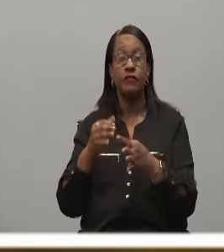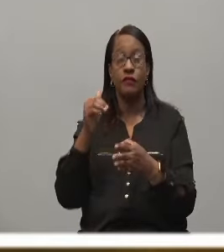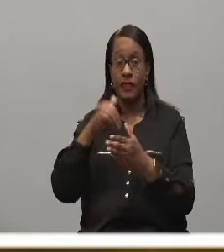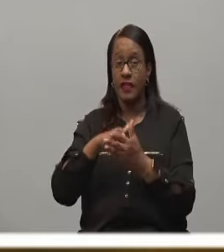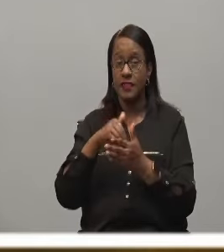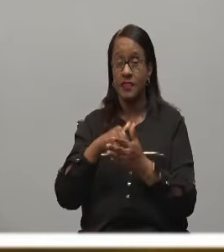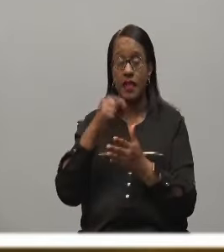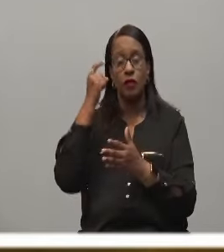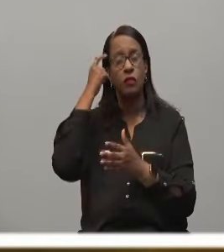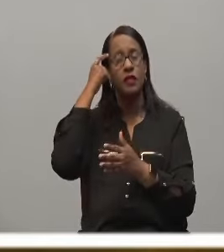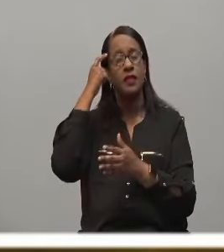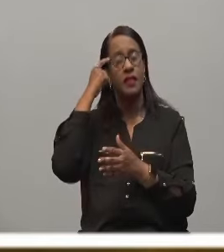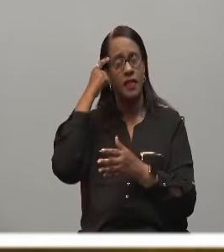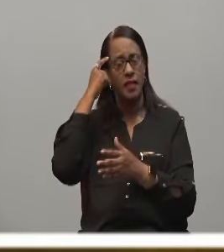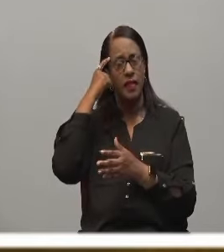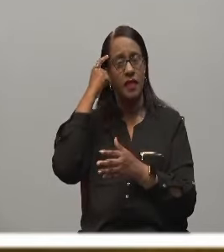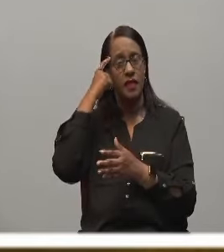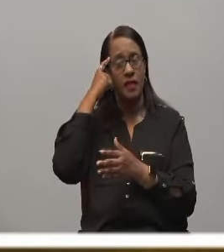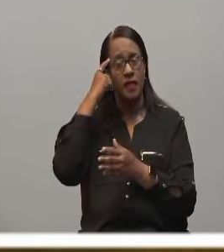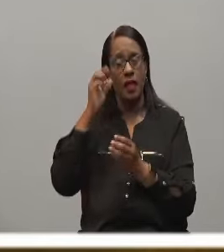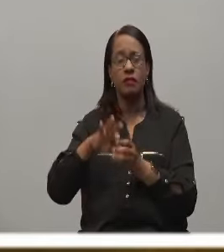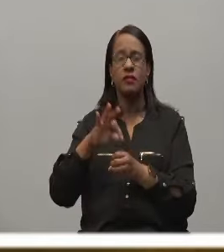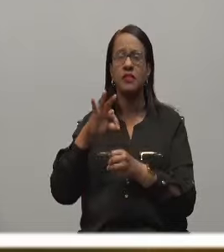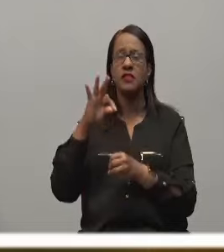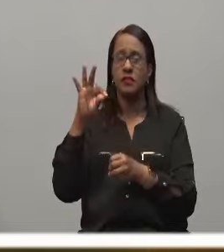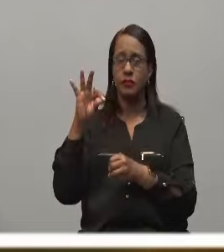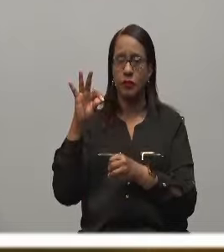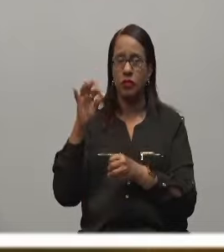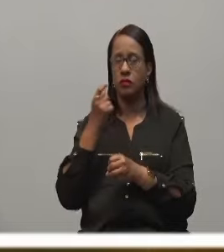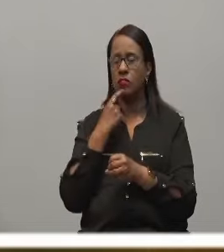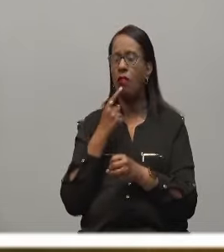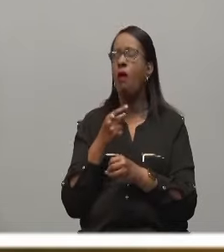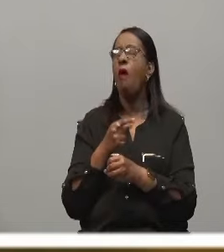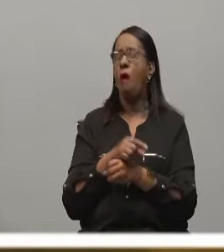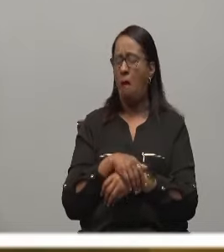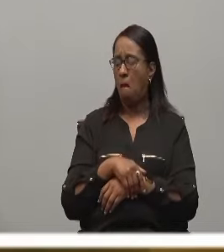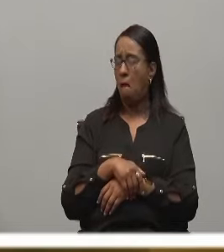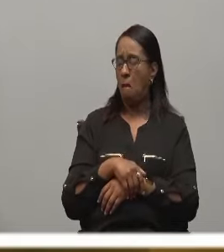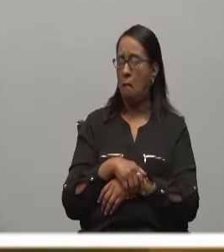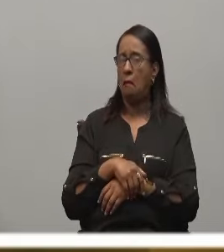suggestion, thank you. But no thanks, not